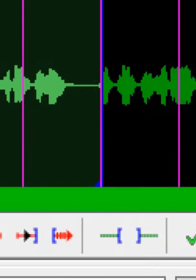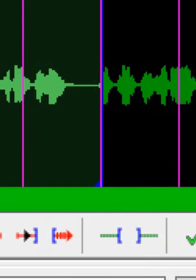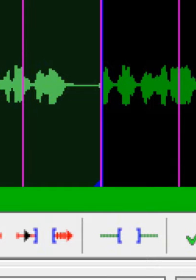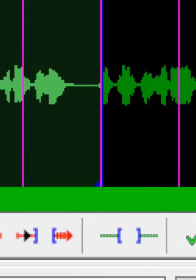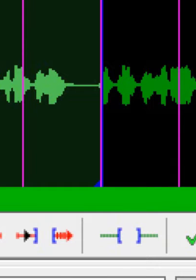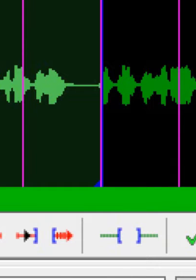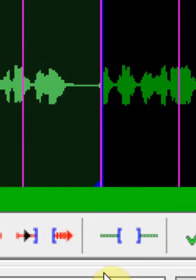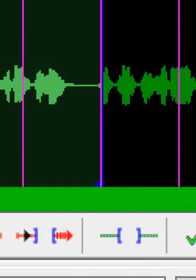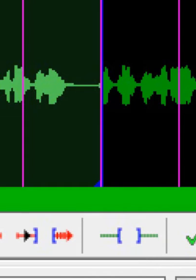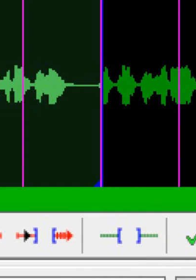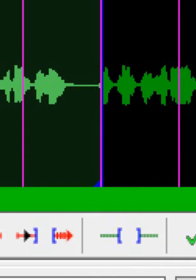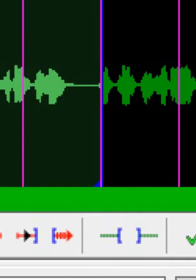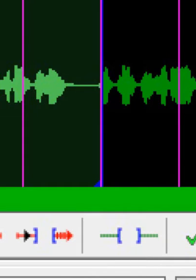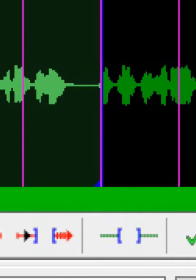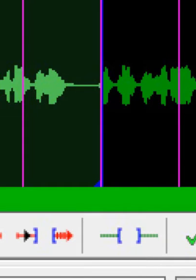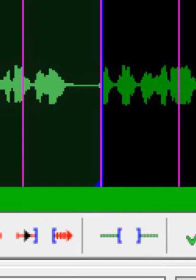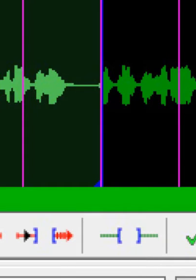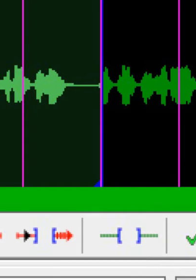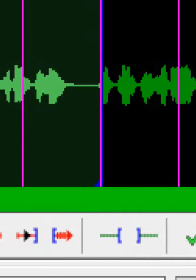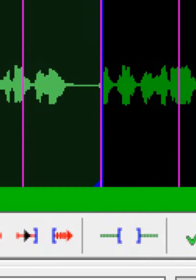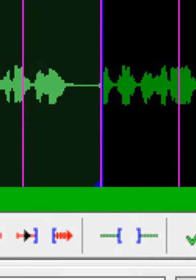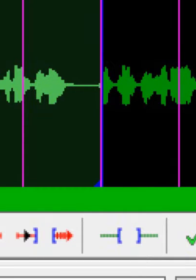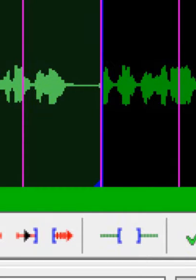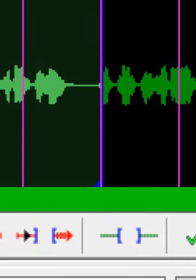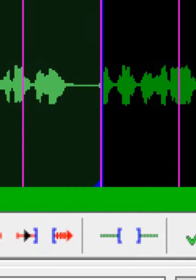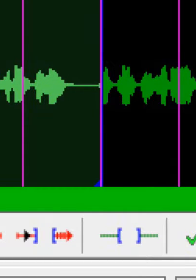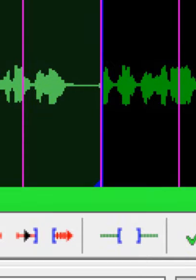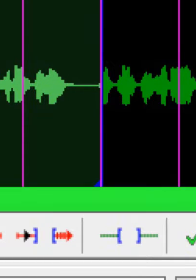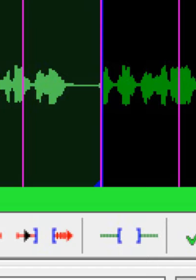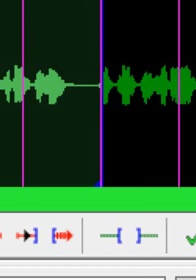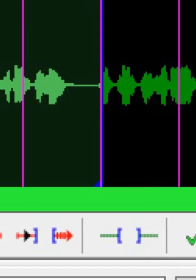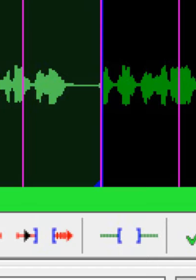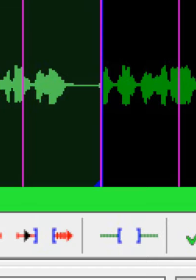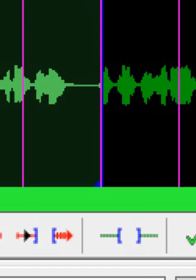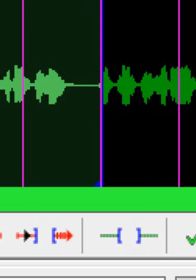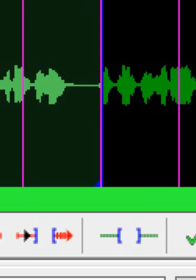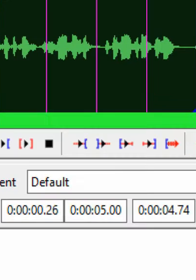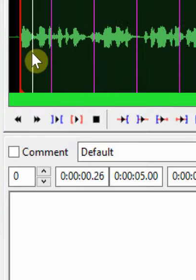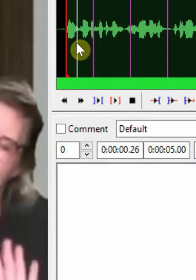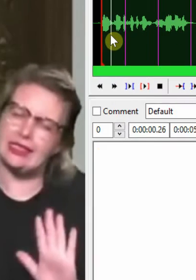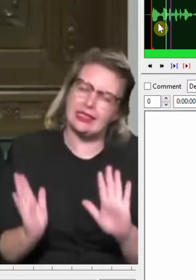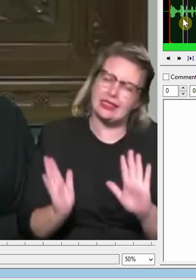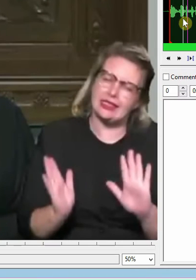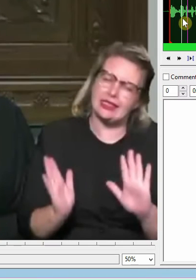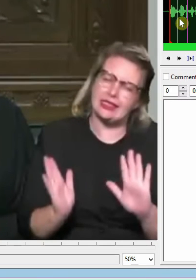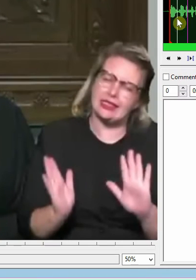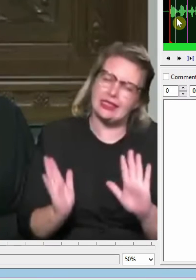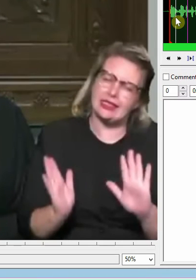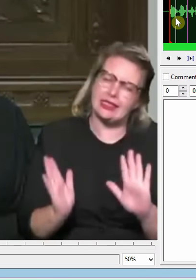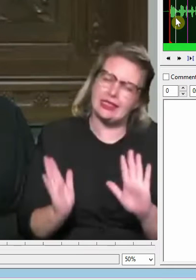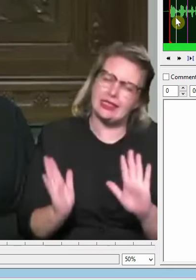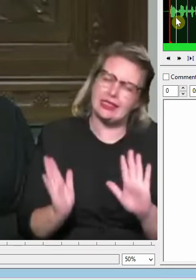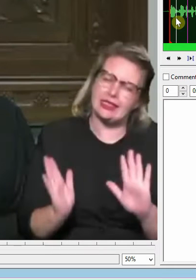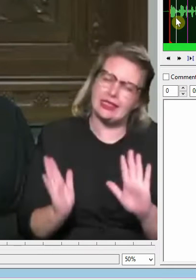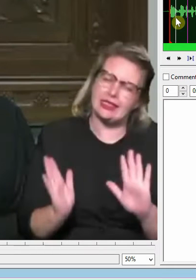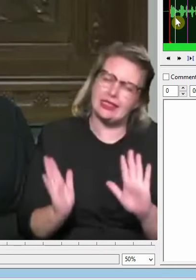and deselect all the rest so that you can have this waveform which shows you where the